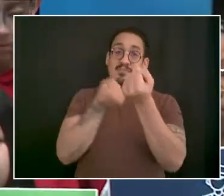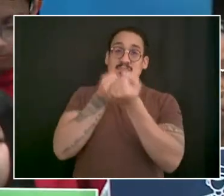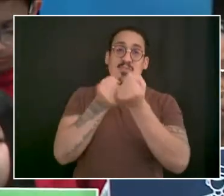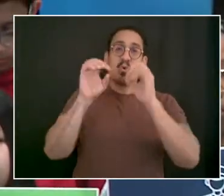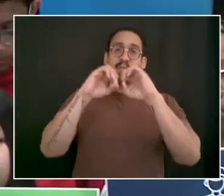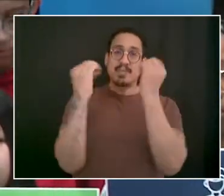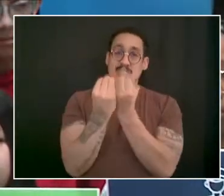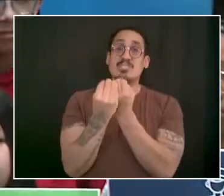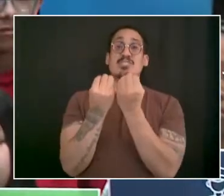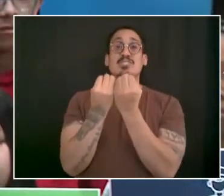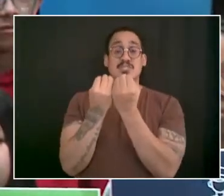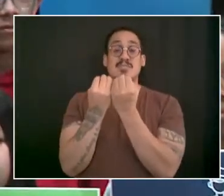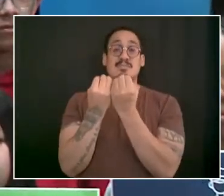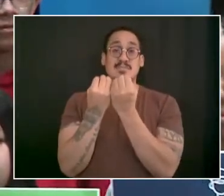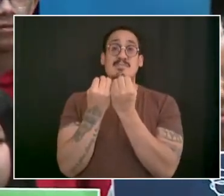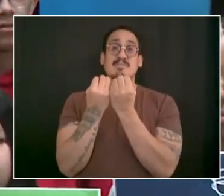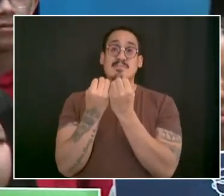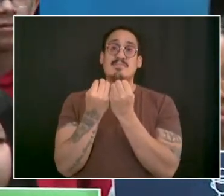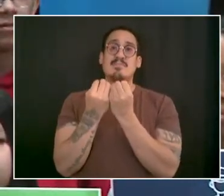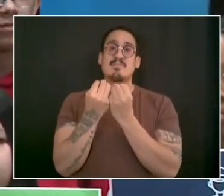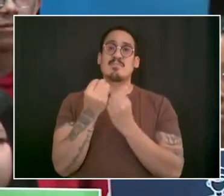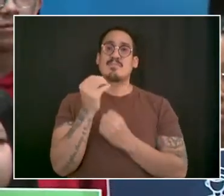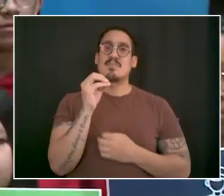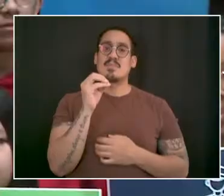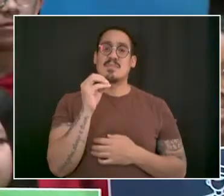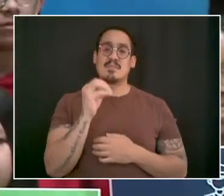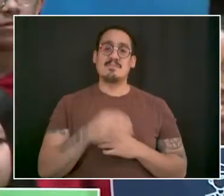our lives across the 5 boroughs.